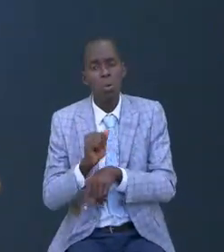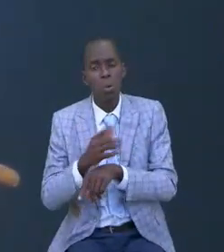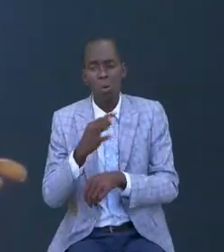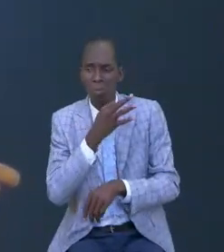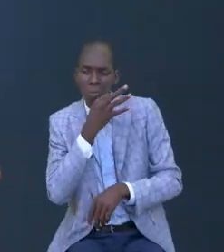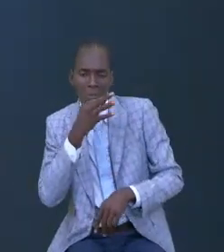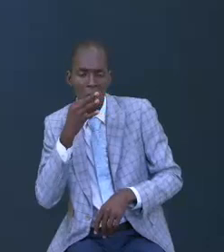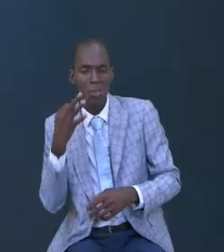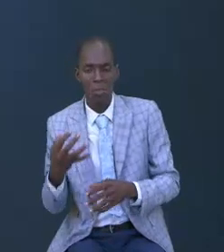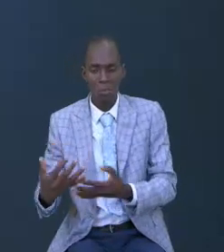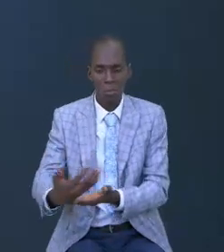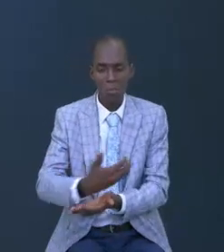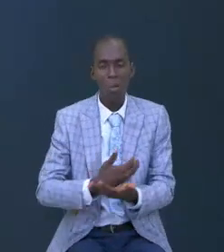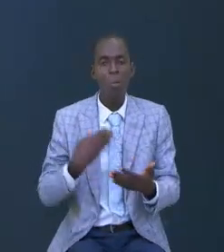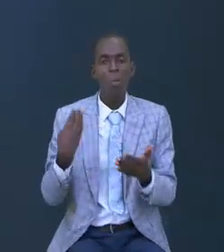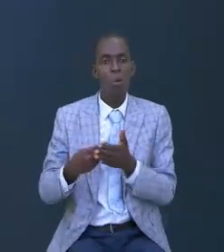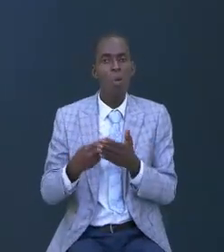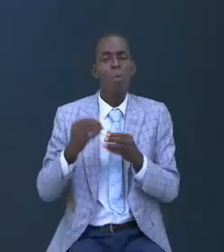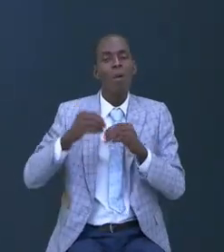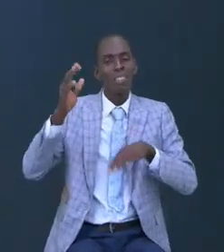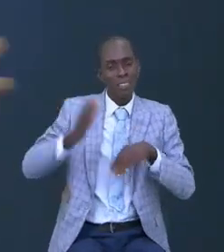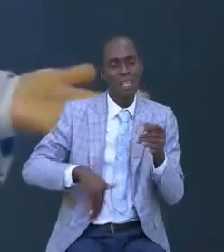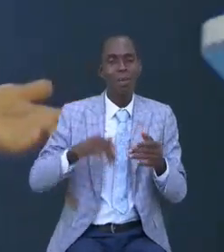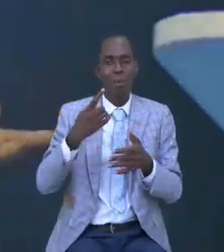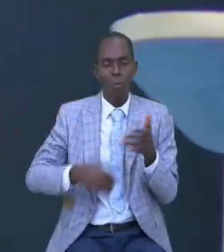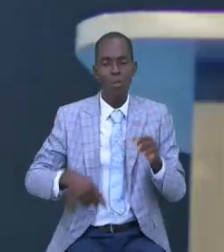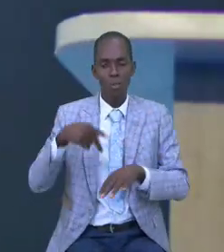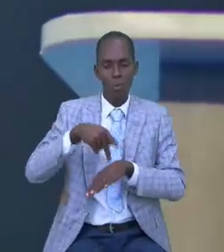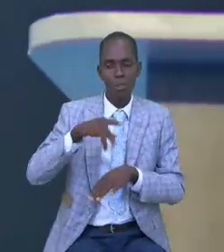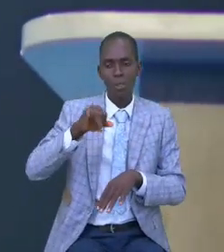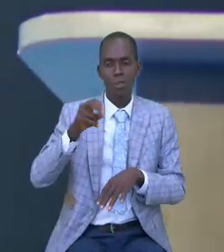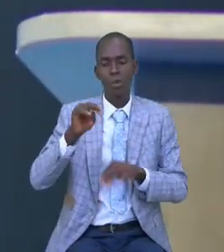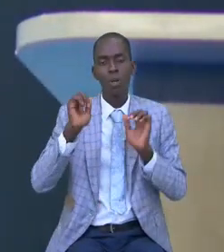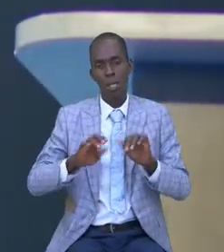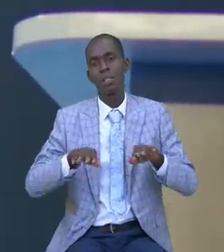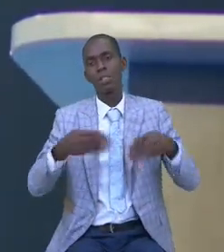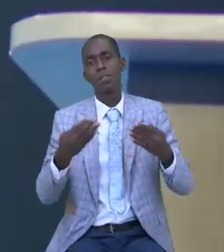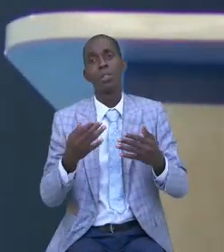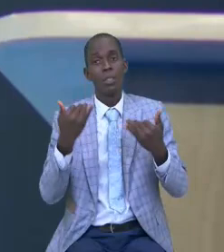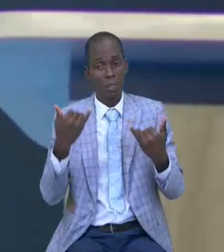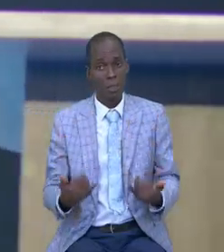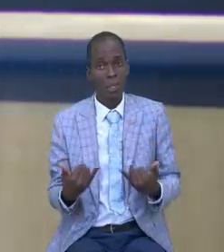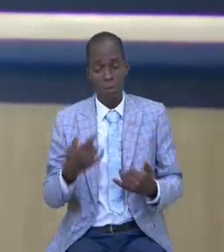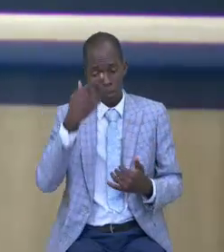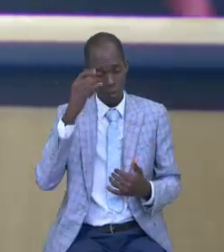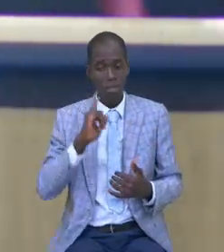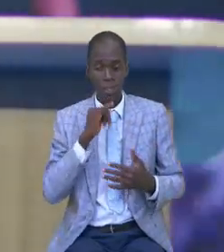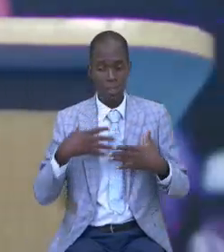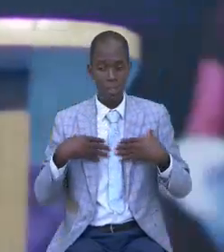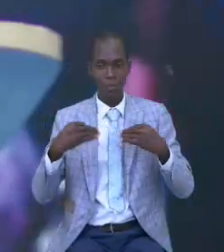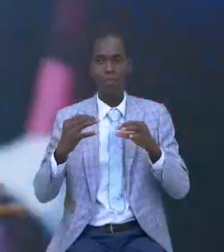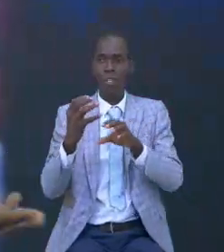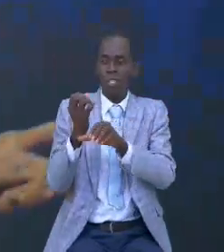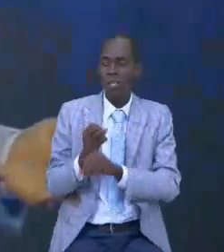he got money. More money than Peter could have given him. Maybe through that, because he's now healed, he got a